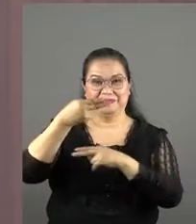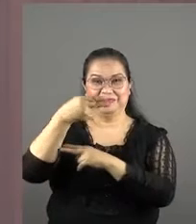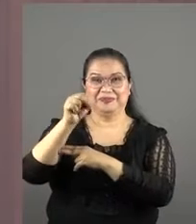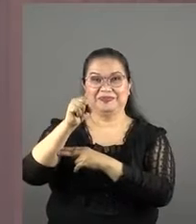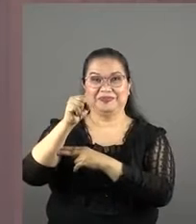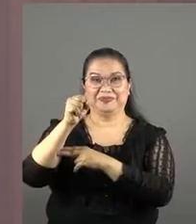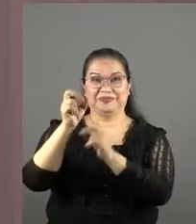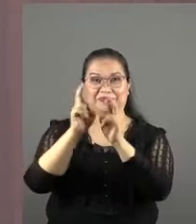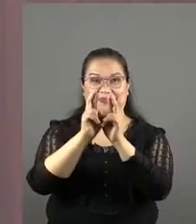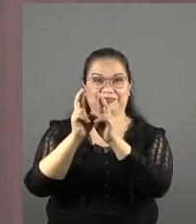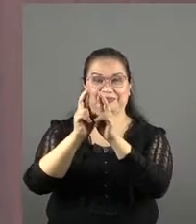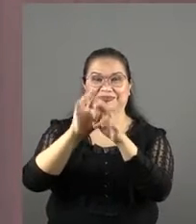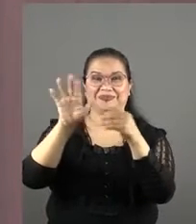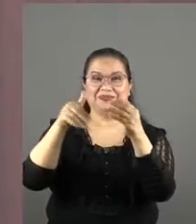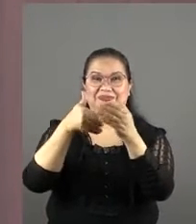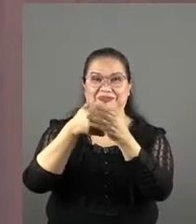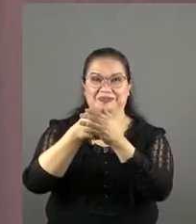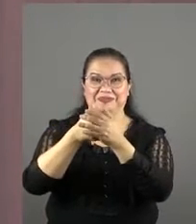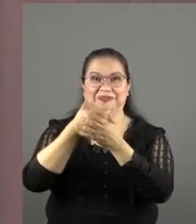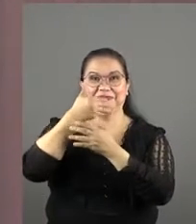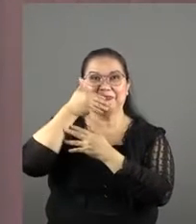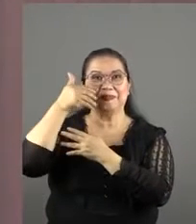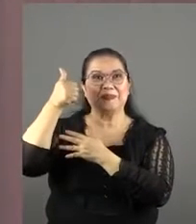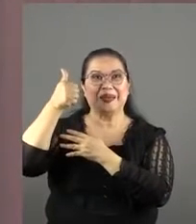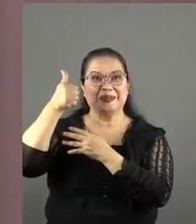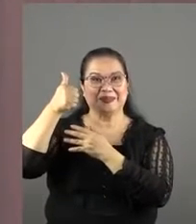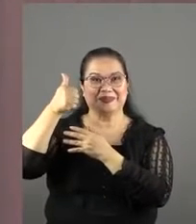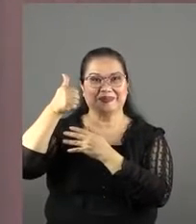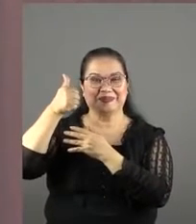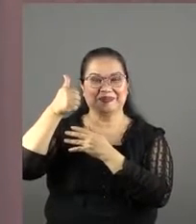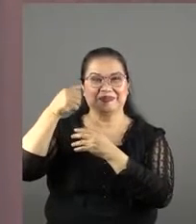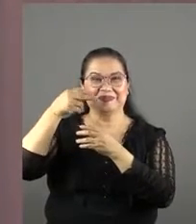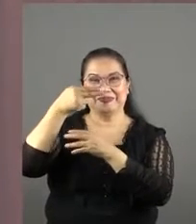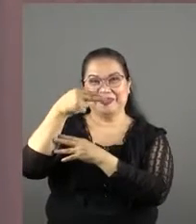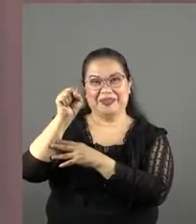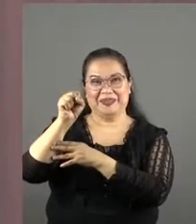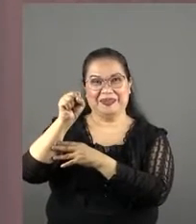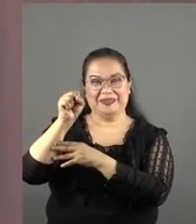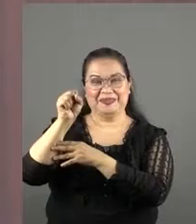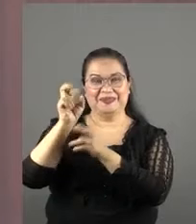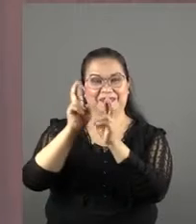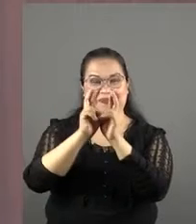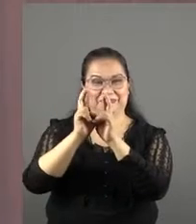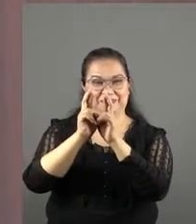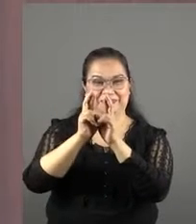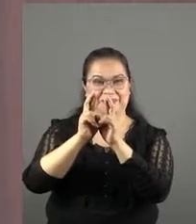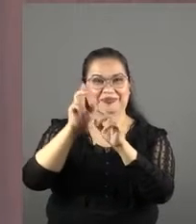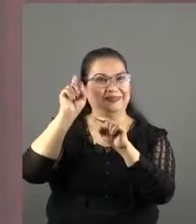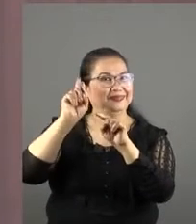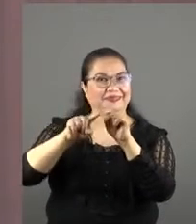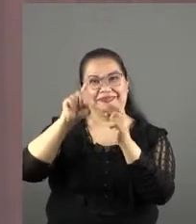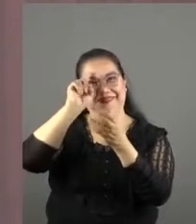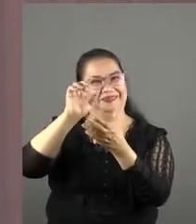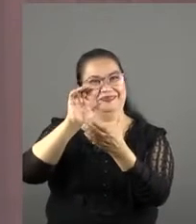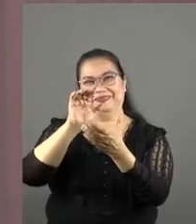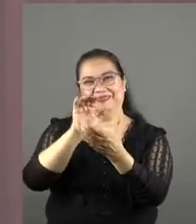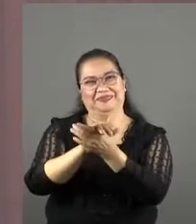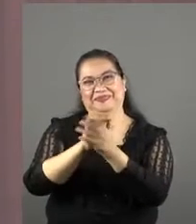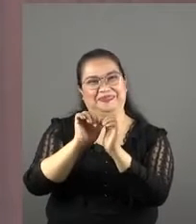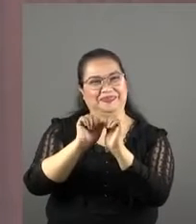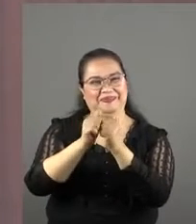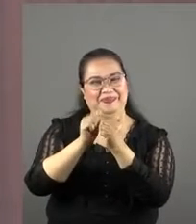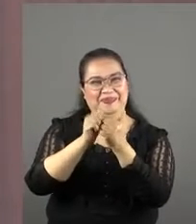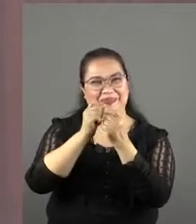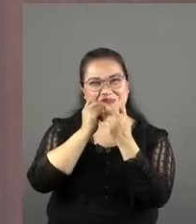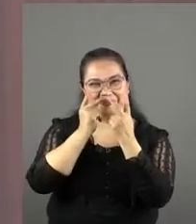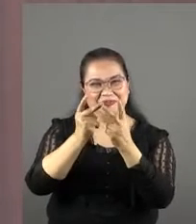reunion, and everybody looks better, okay, in a high school reunion. It's just unbelievable how some look